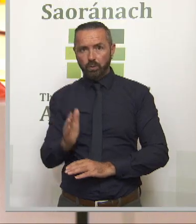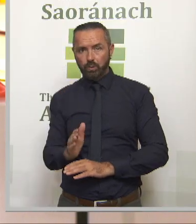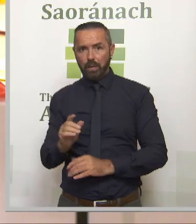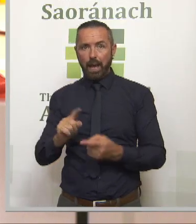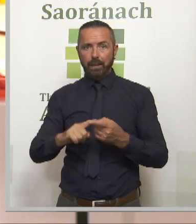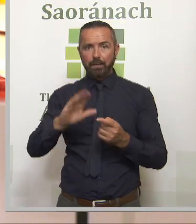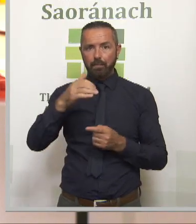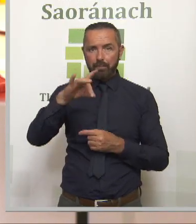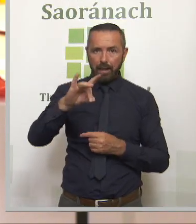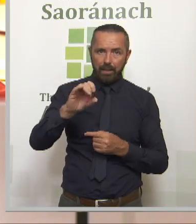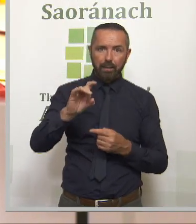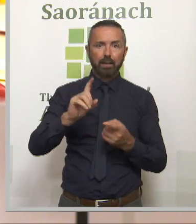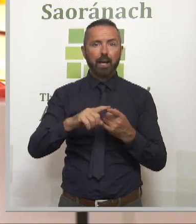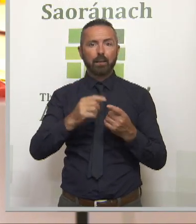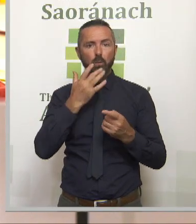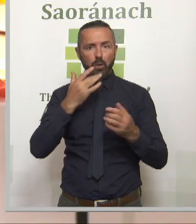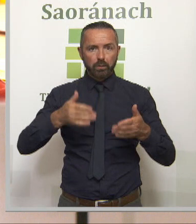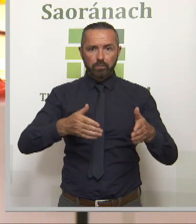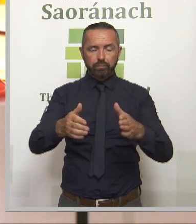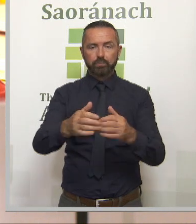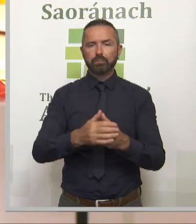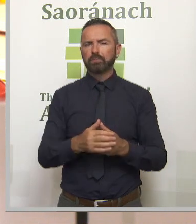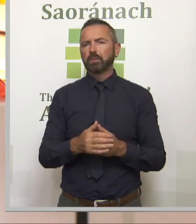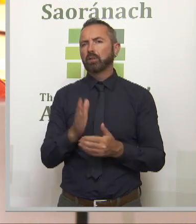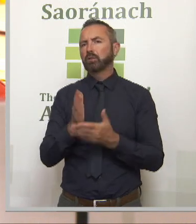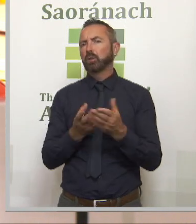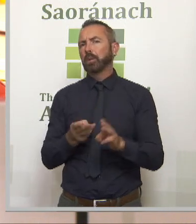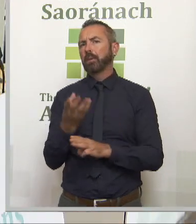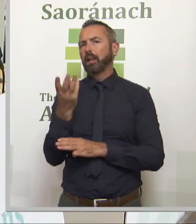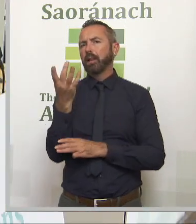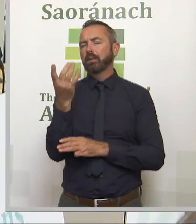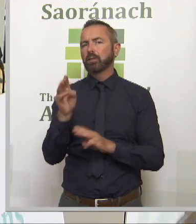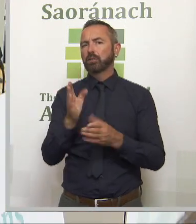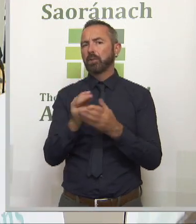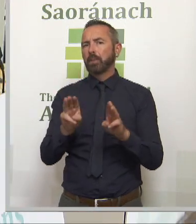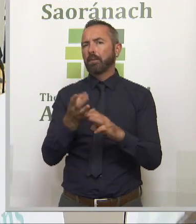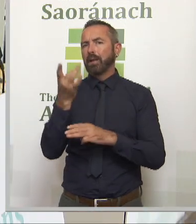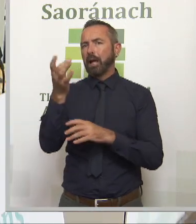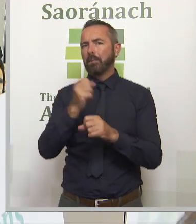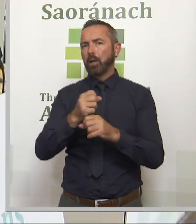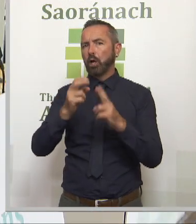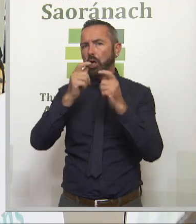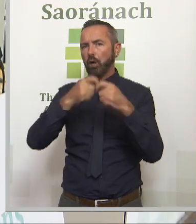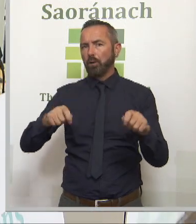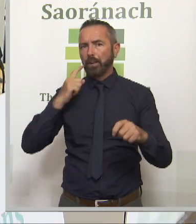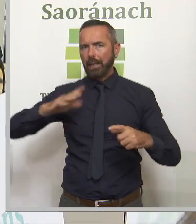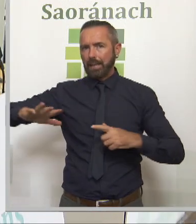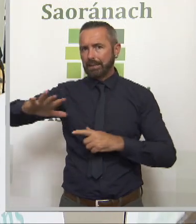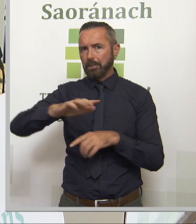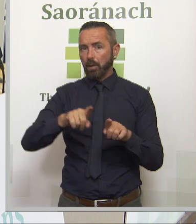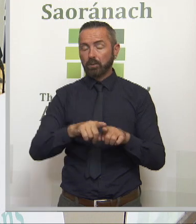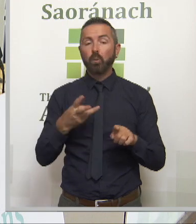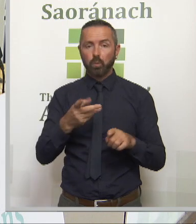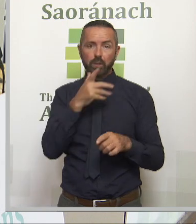we had questions today from people, what about the urban landscape? We will be looking at that, urban and man-made landscapes